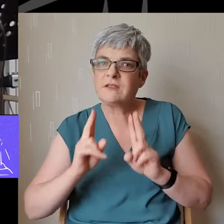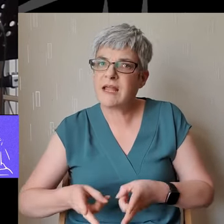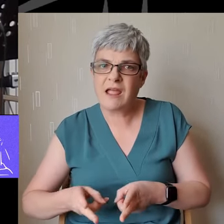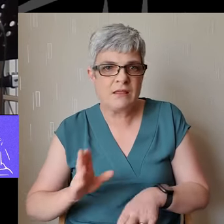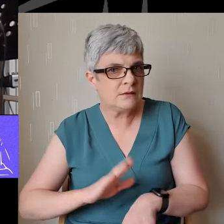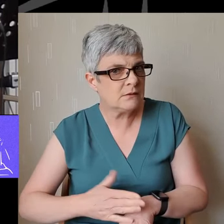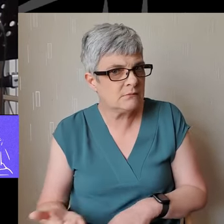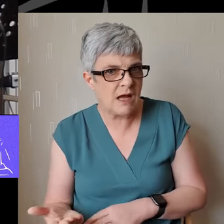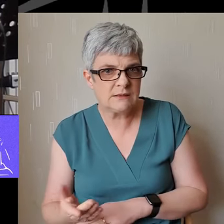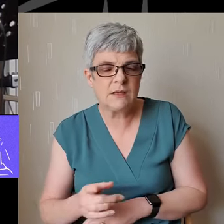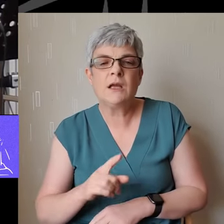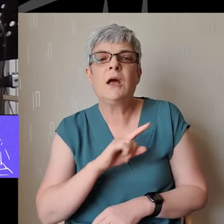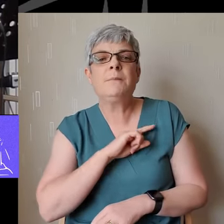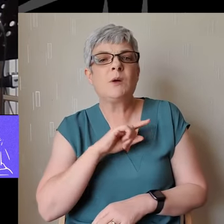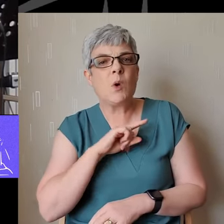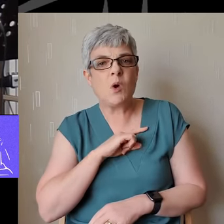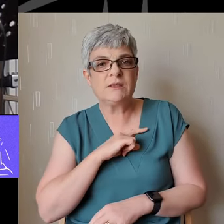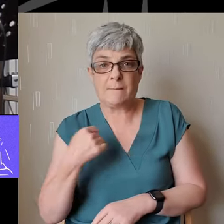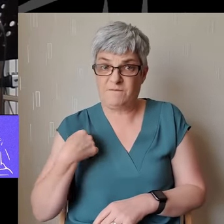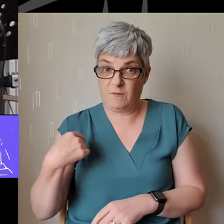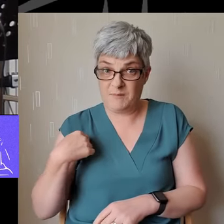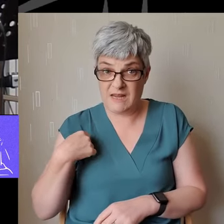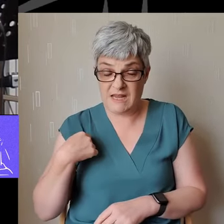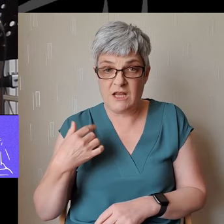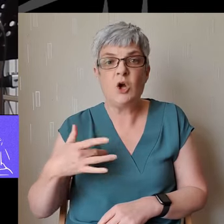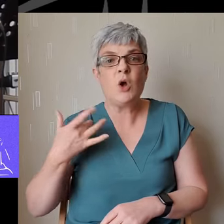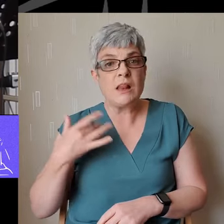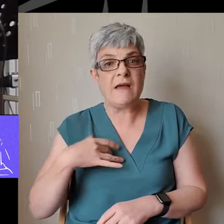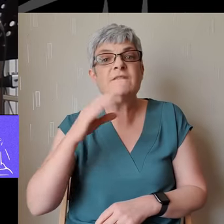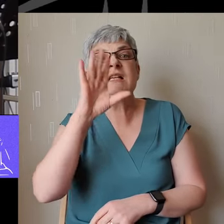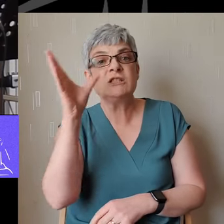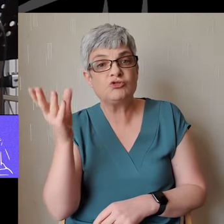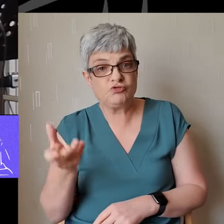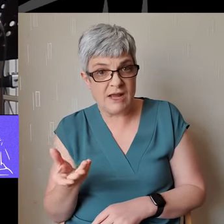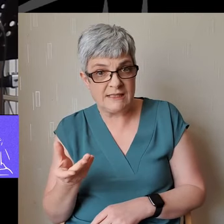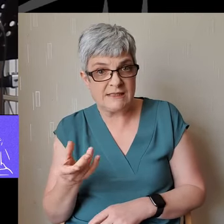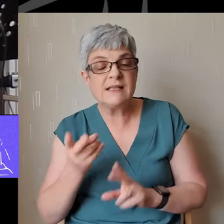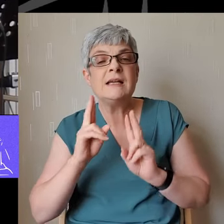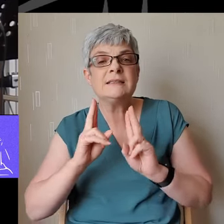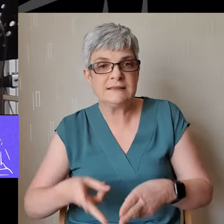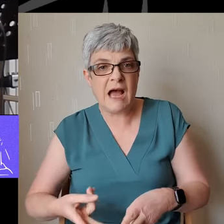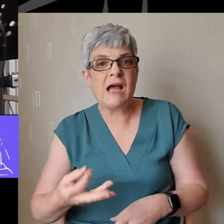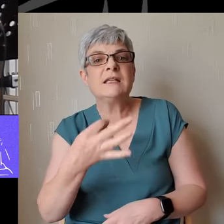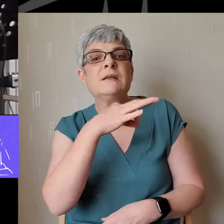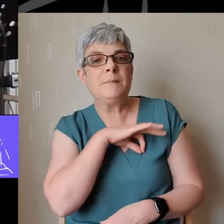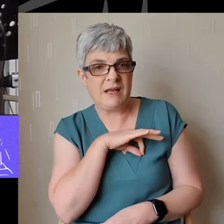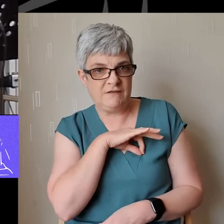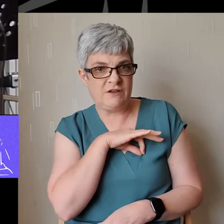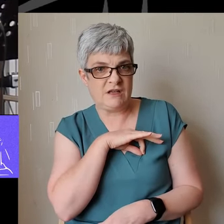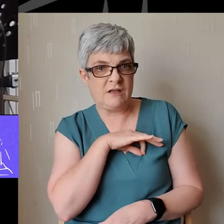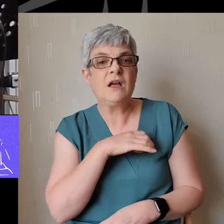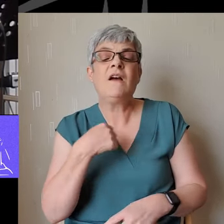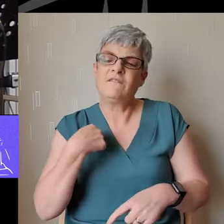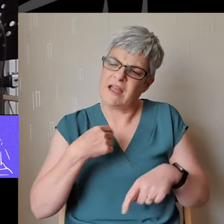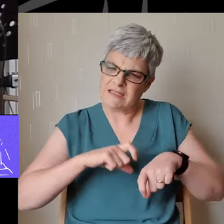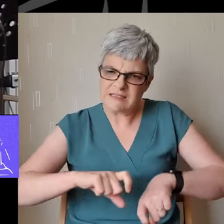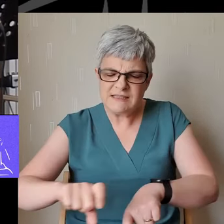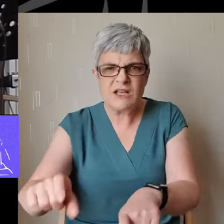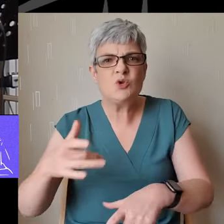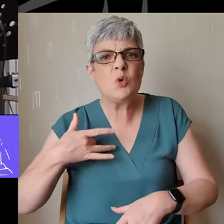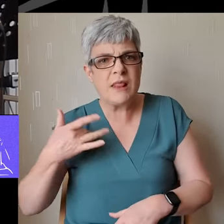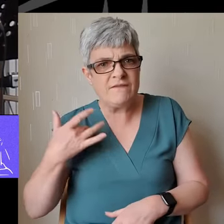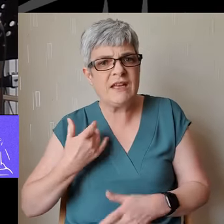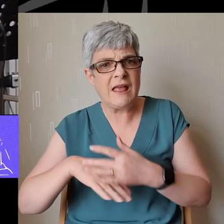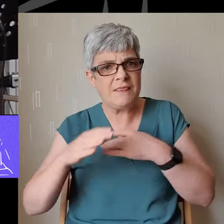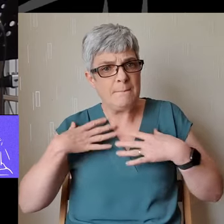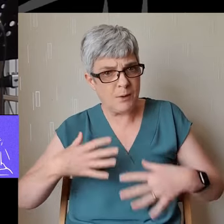me, to live is Christ, and to die is gain. If I am to go on living in the body, this will mean